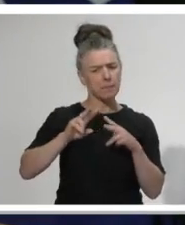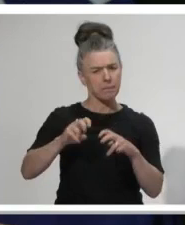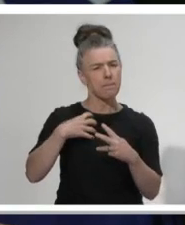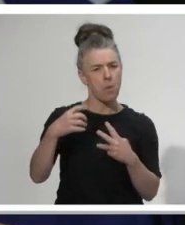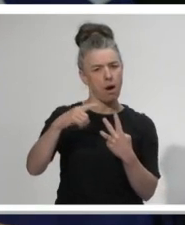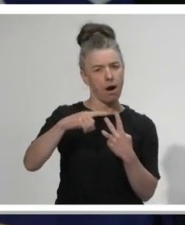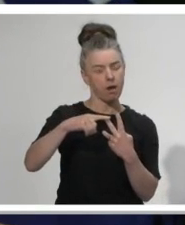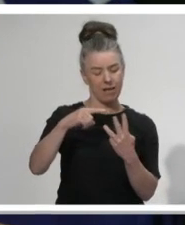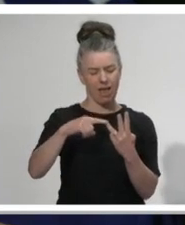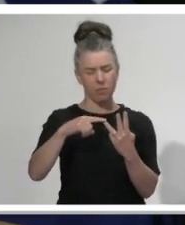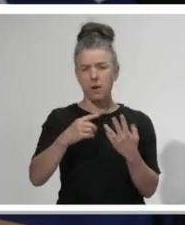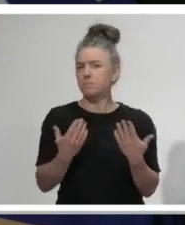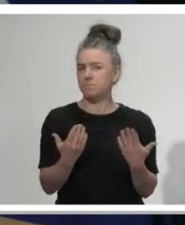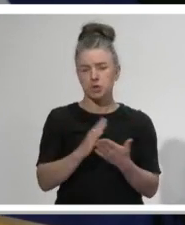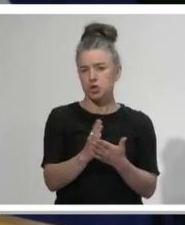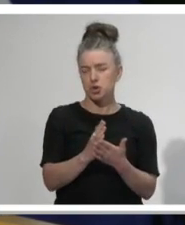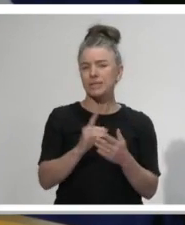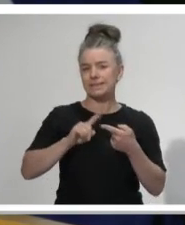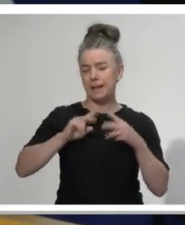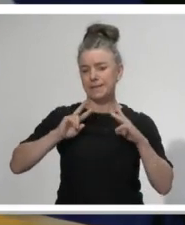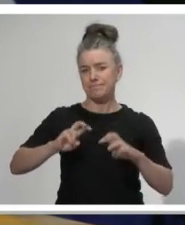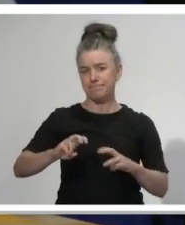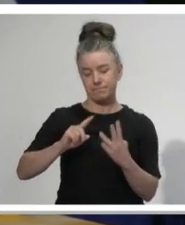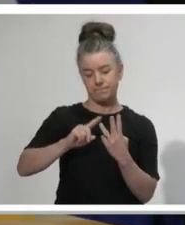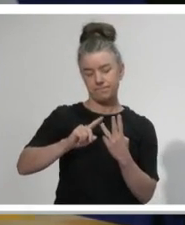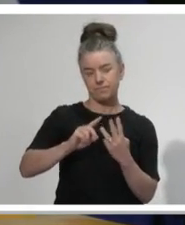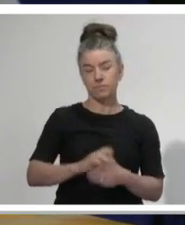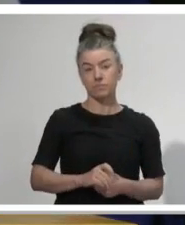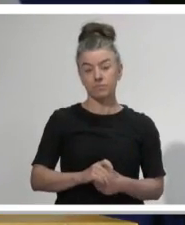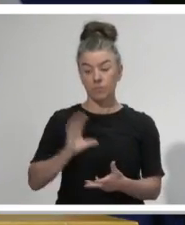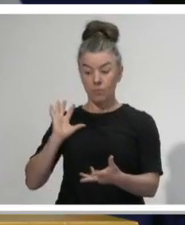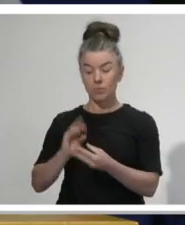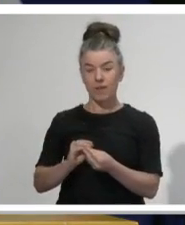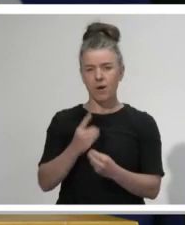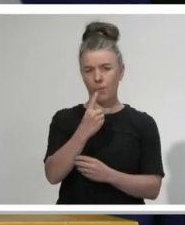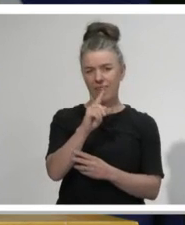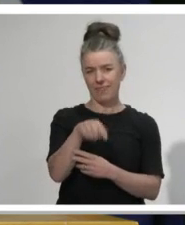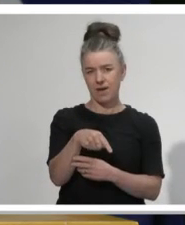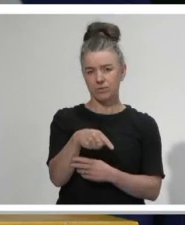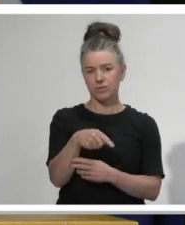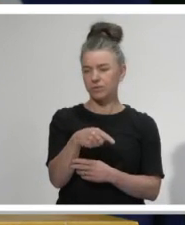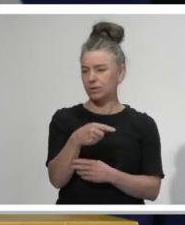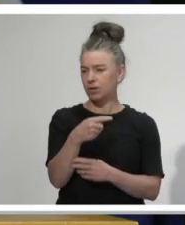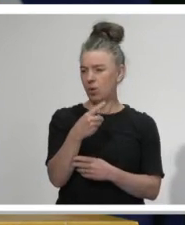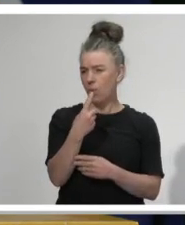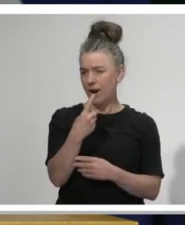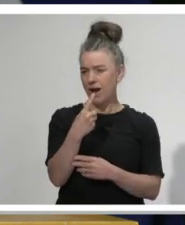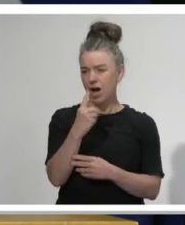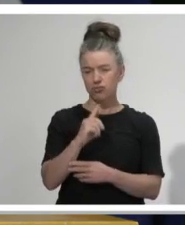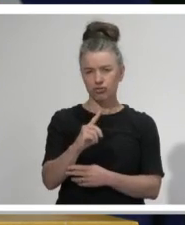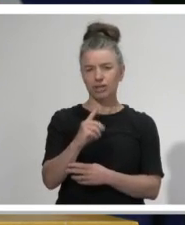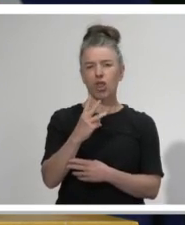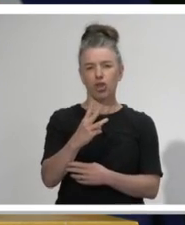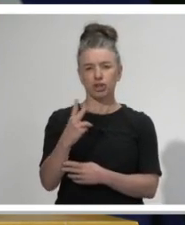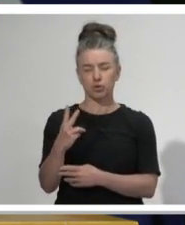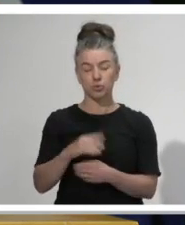under investigation. This means our total confirmed cases is 1,132 and total